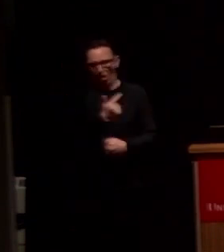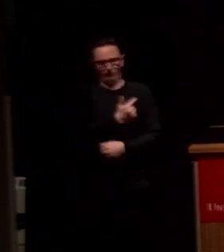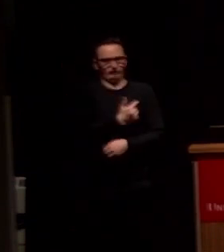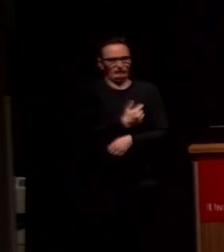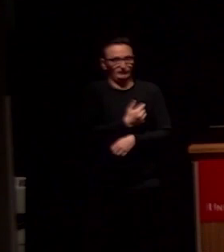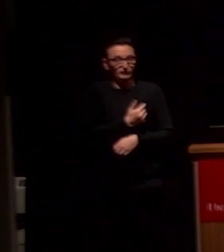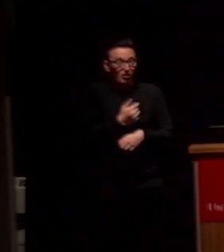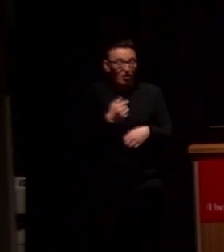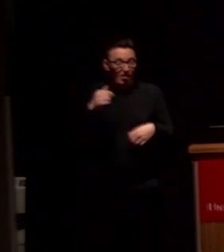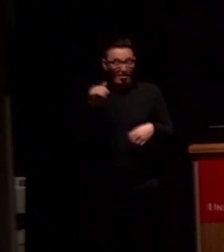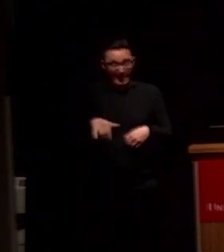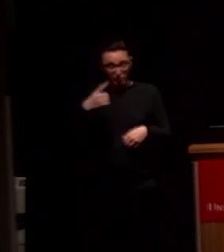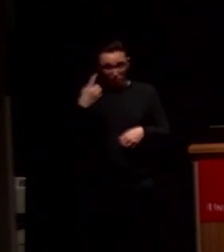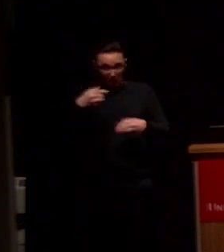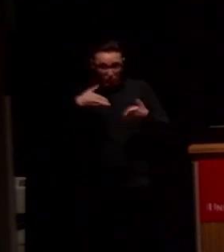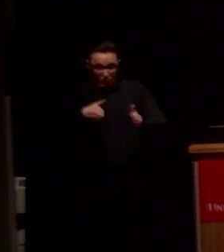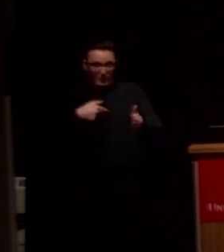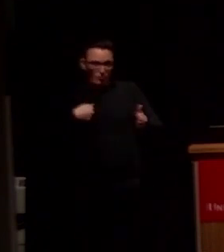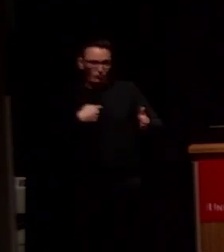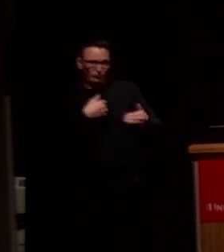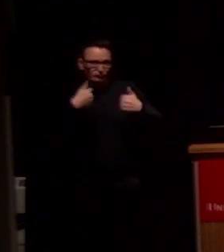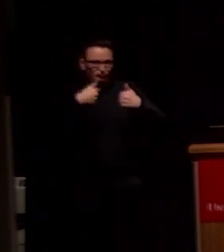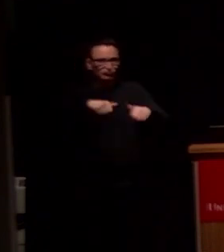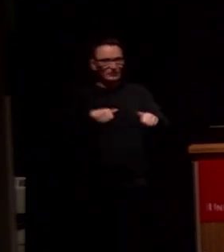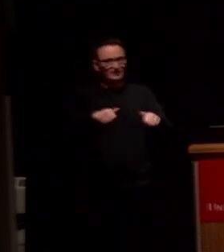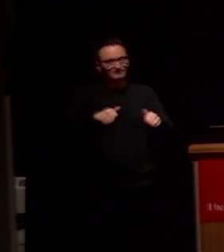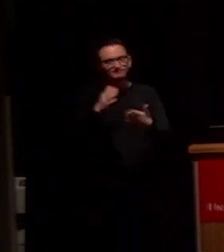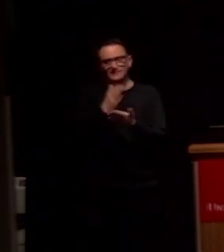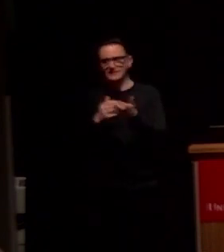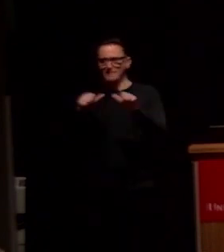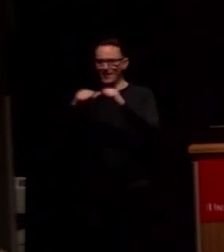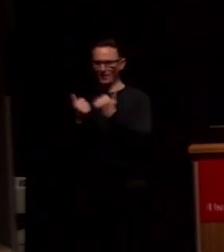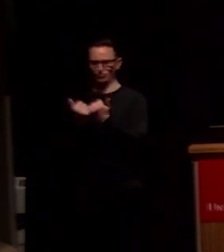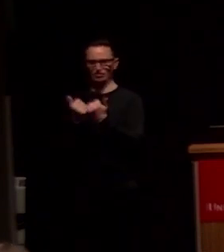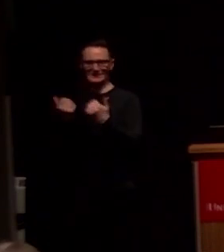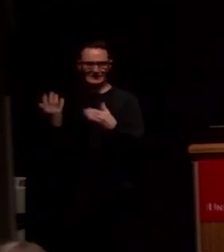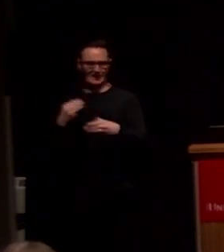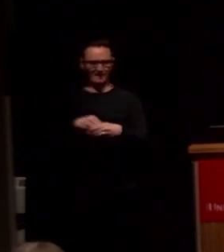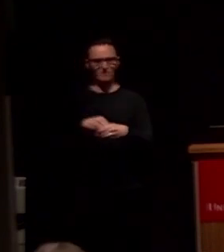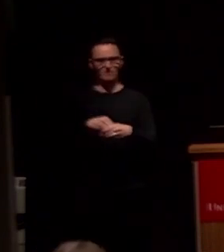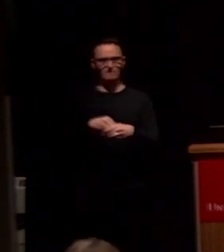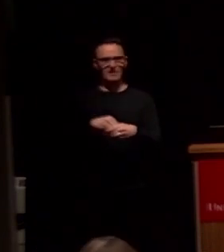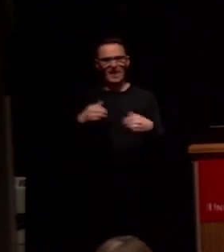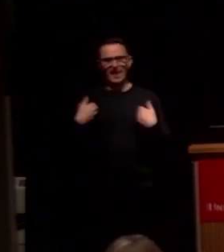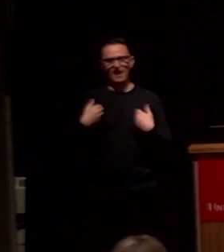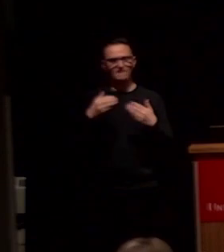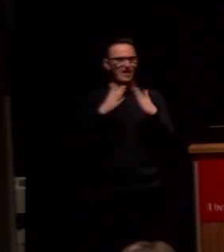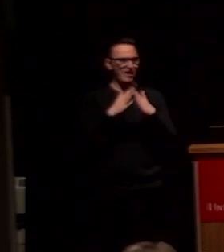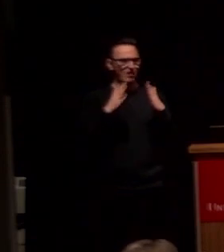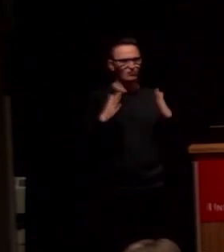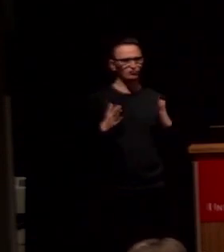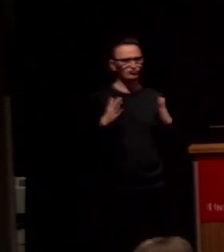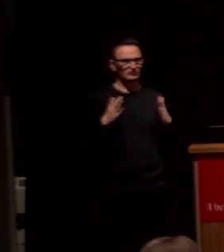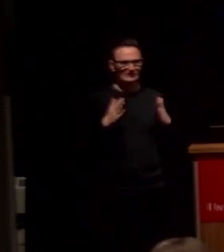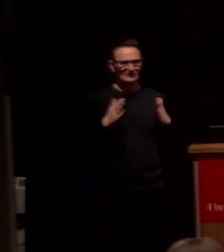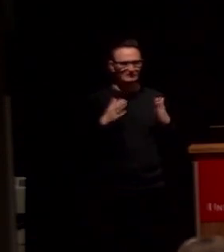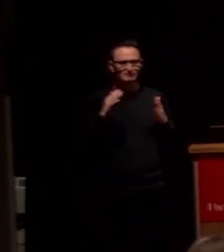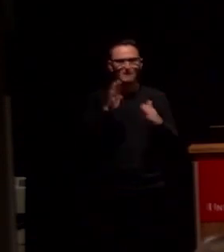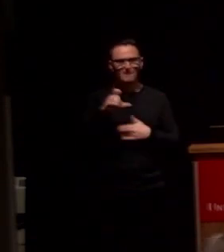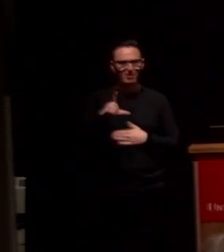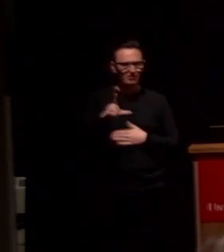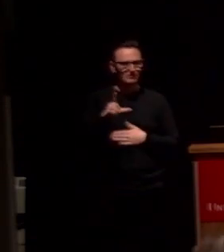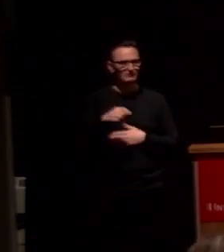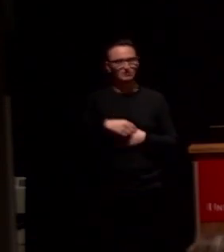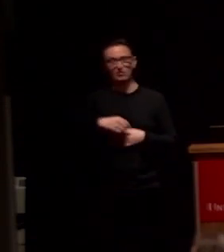that's one of the ways that we try to do that. And some of the agencies that are involved, you know, also have housing and things like that. So they're a really kind of